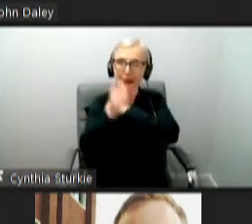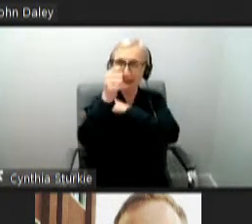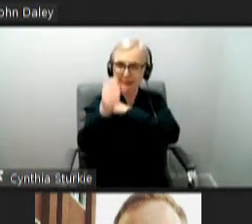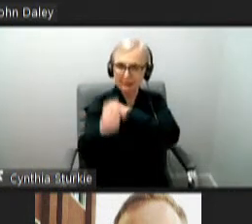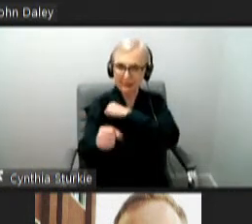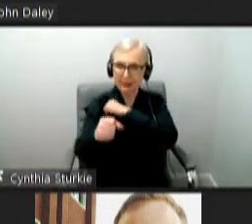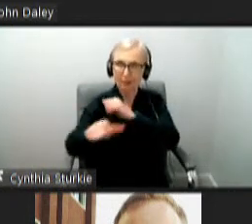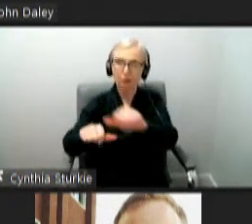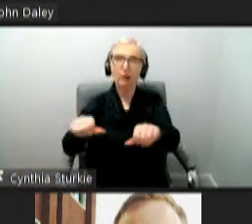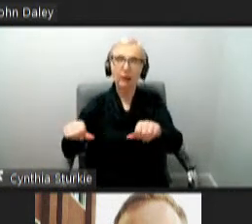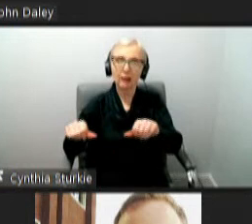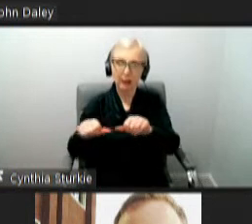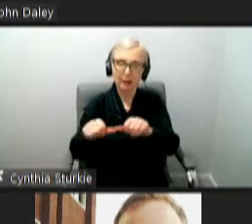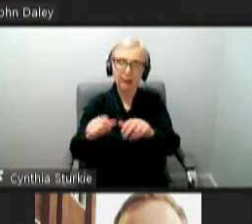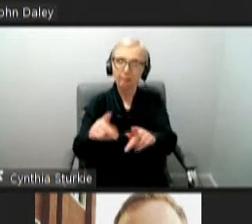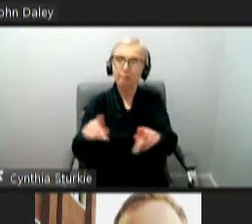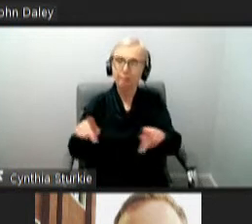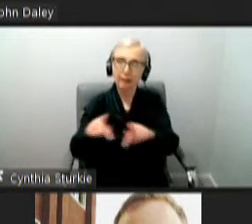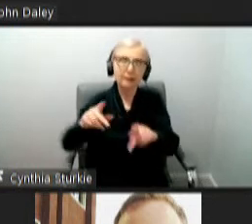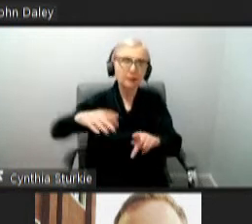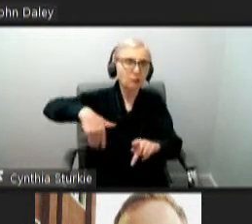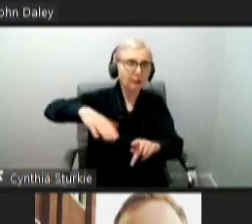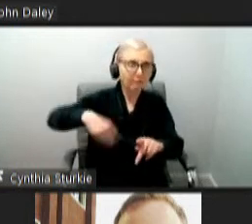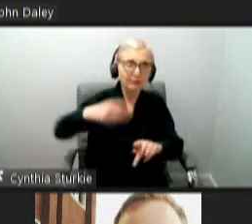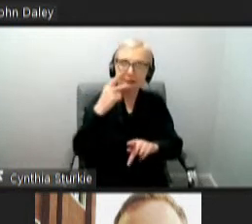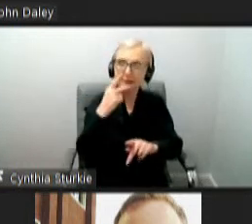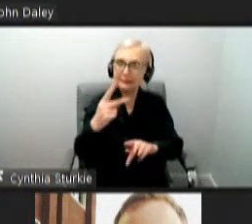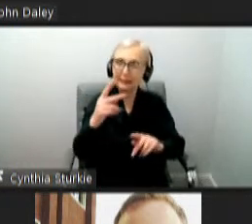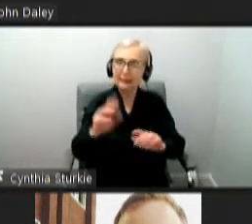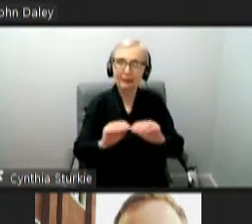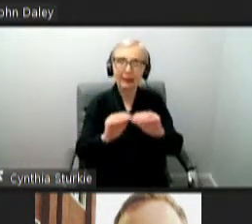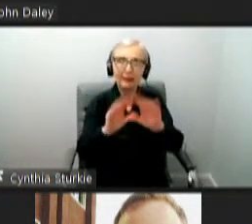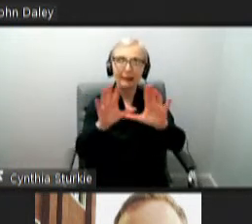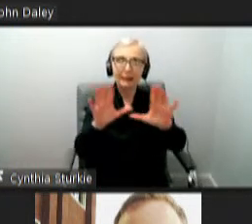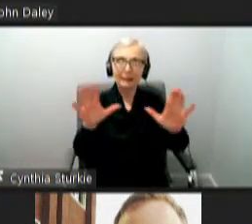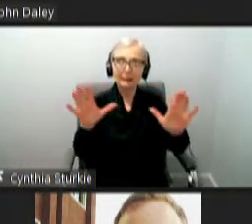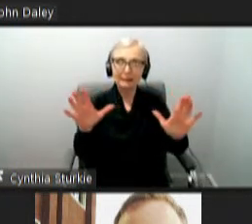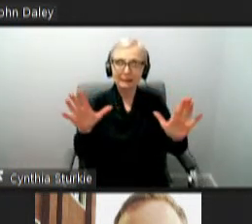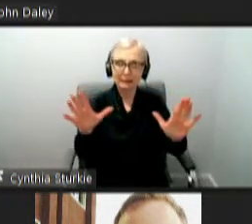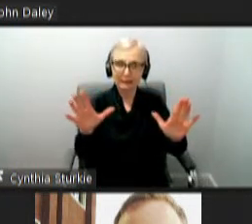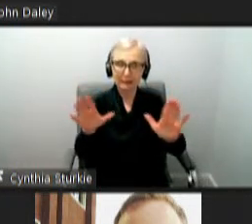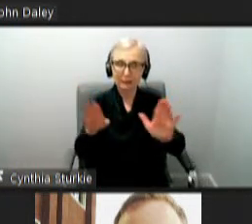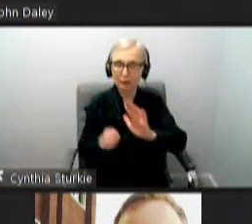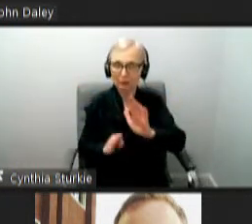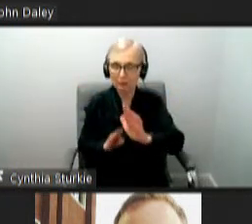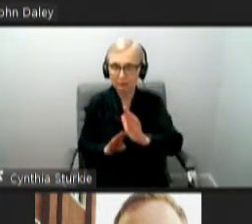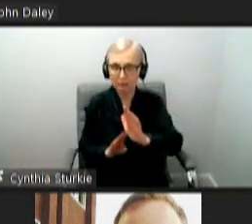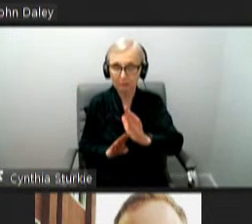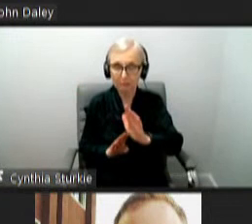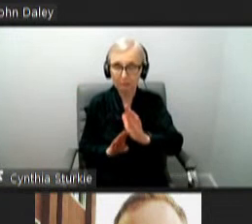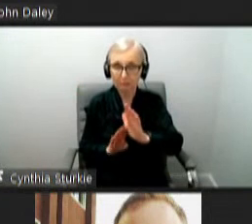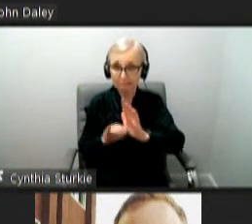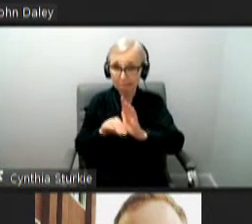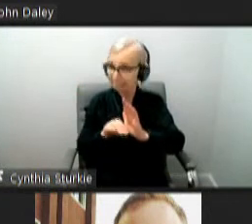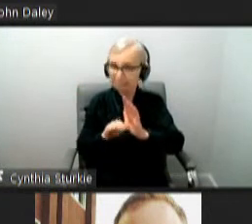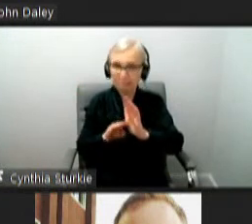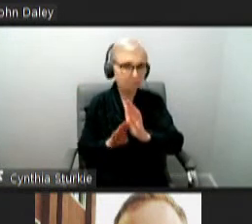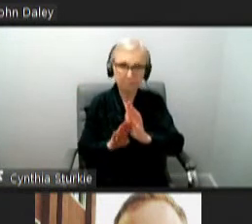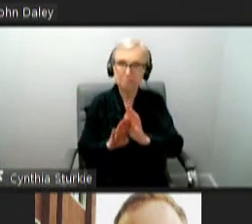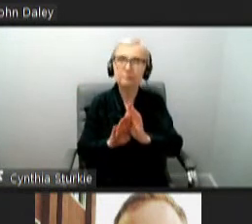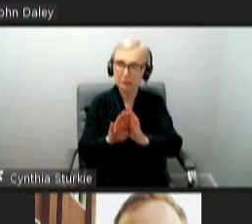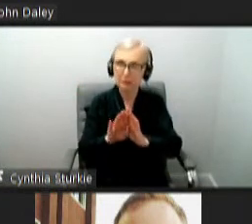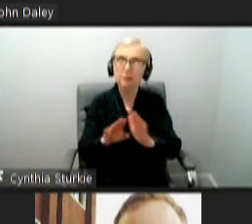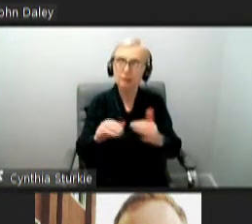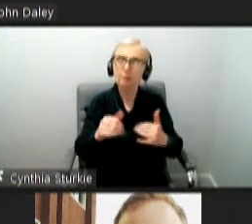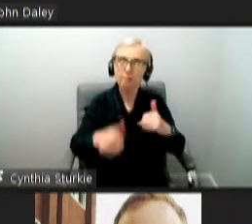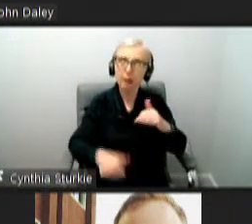in the state are places where we really haven't yet seen that clear turn of the corner into a downward trajectory. But overall, the numbers in the state are moving in